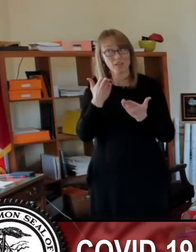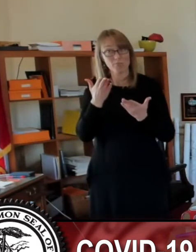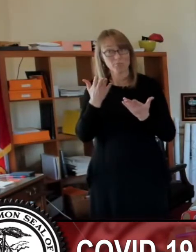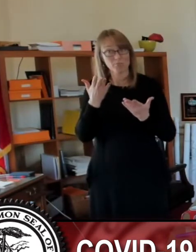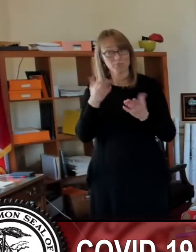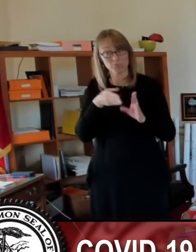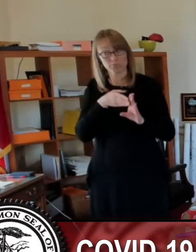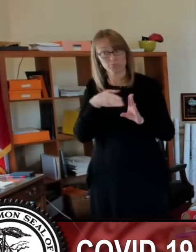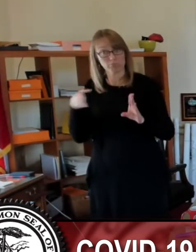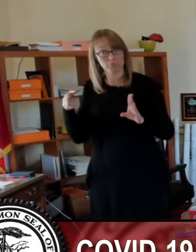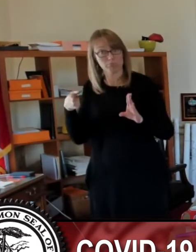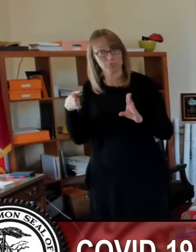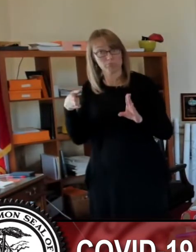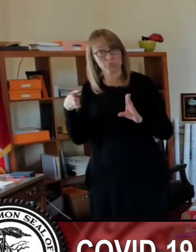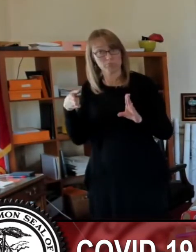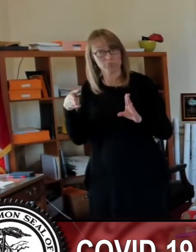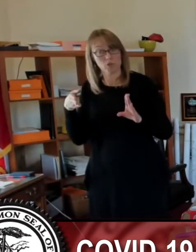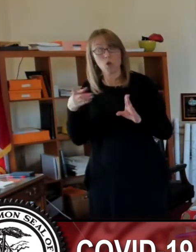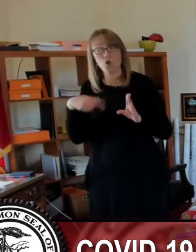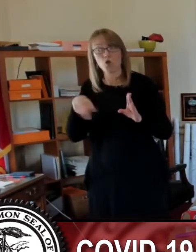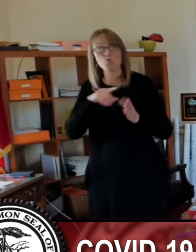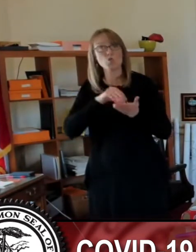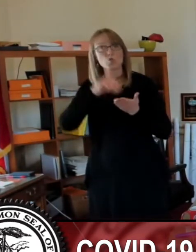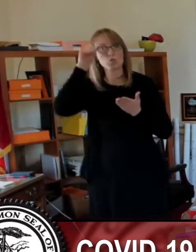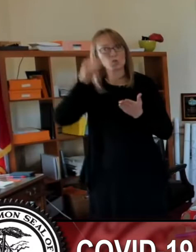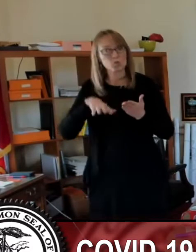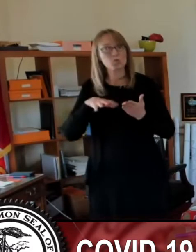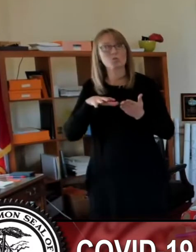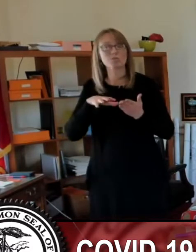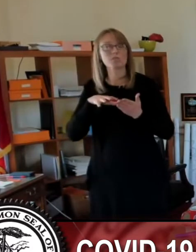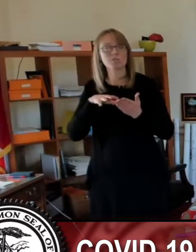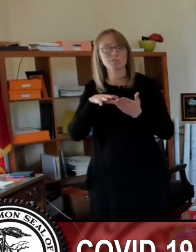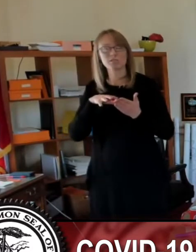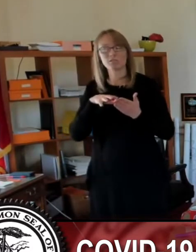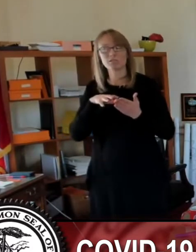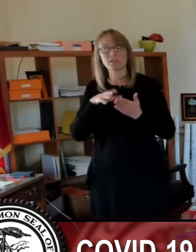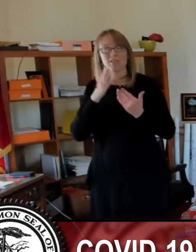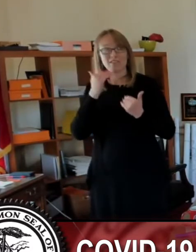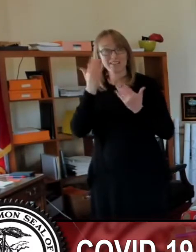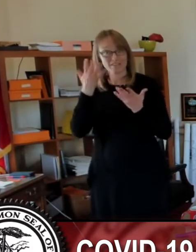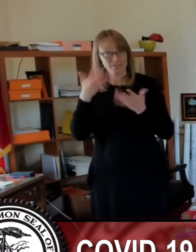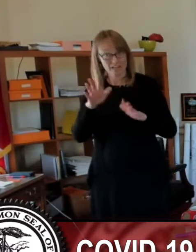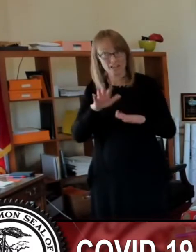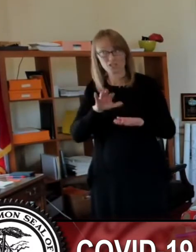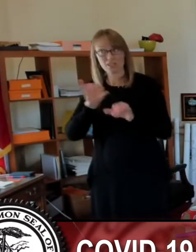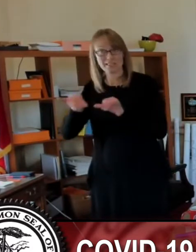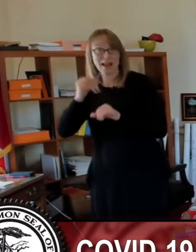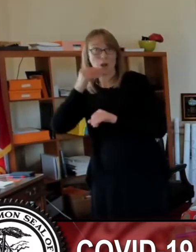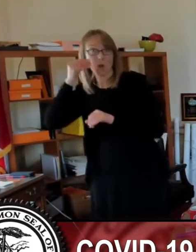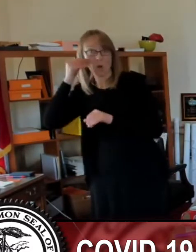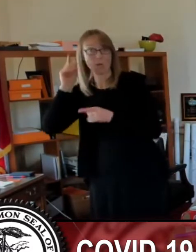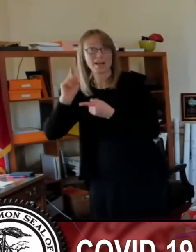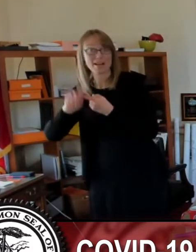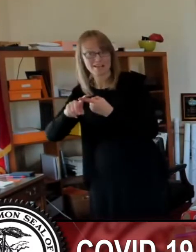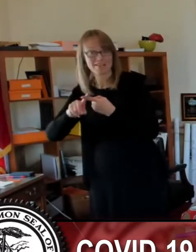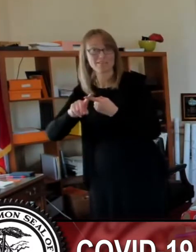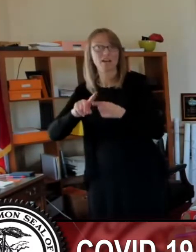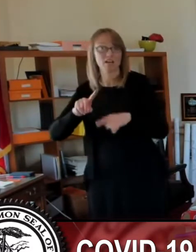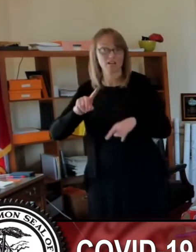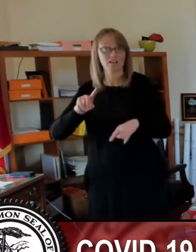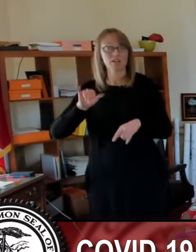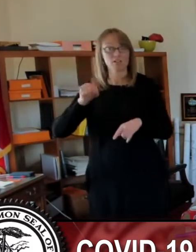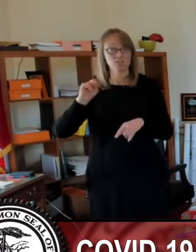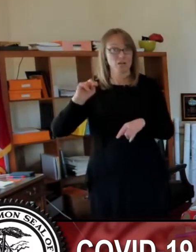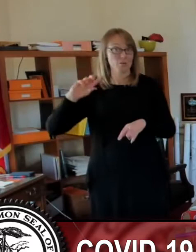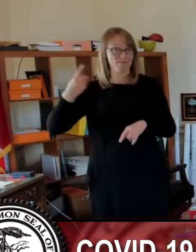those kids will be home till after the first of the year. So we're working with those